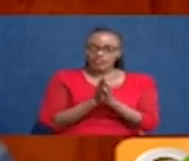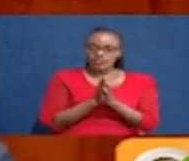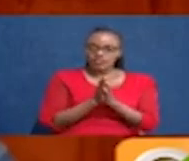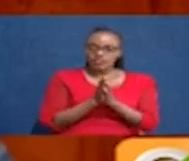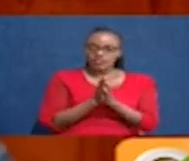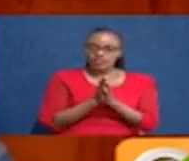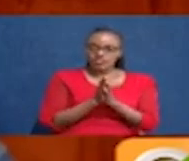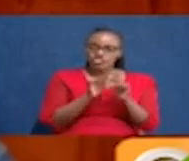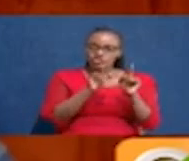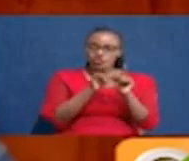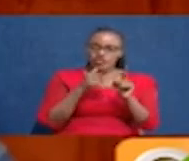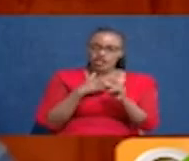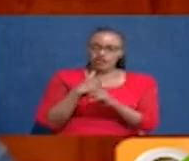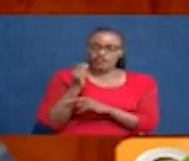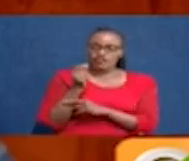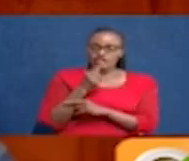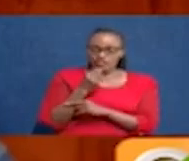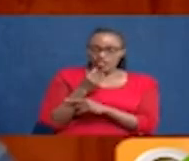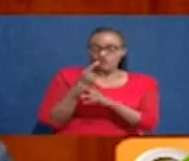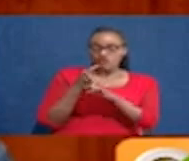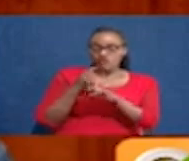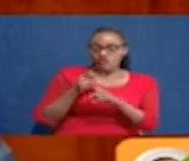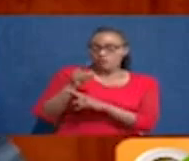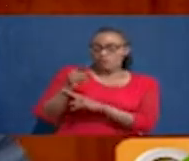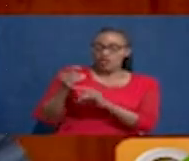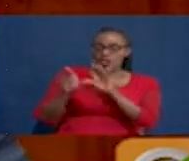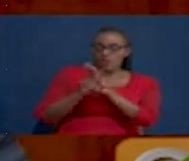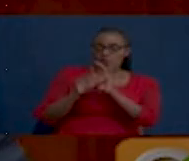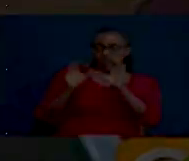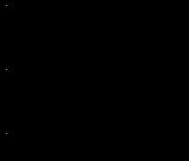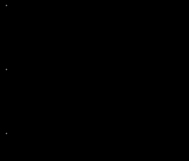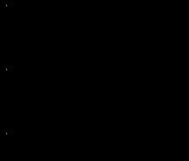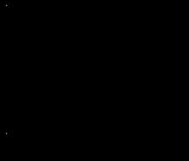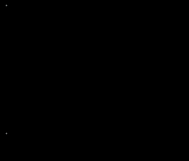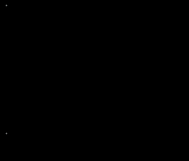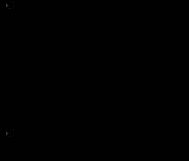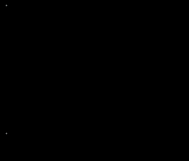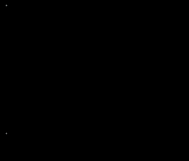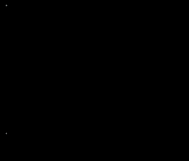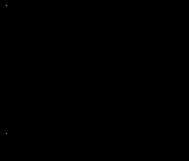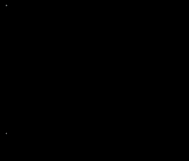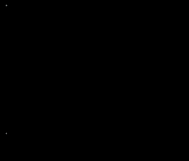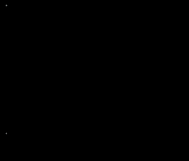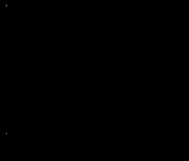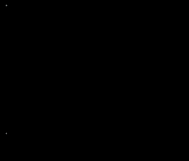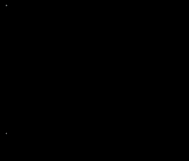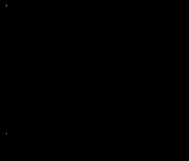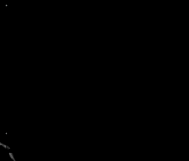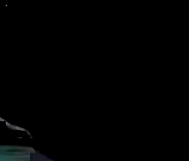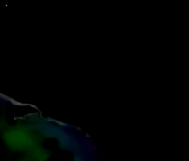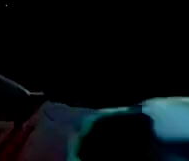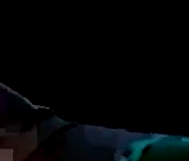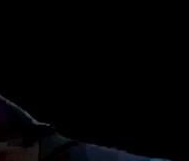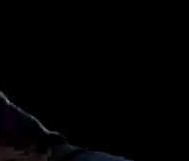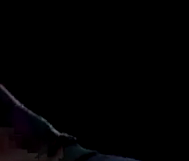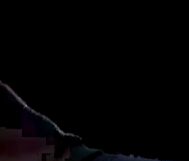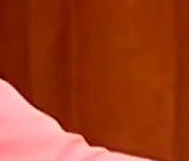and of course the income from the law firm. Okay. What is your net worth?